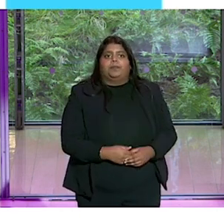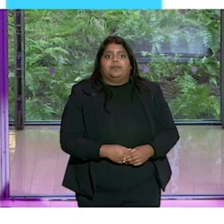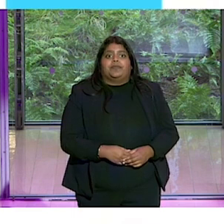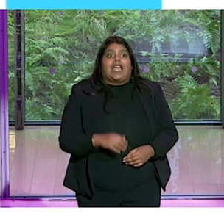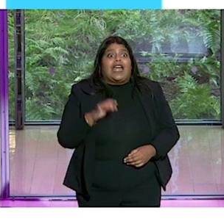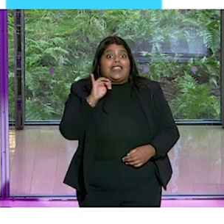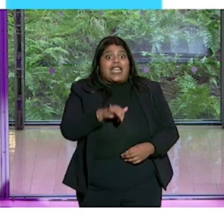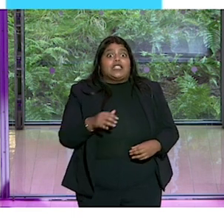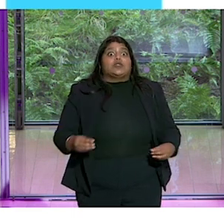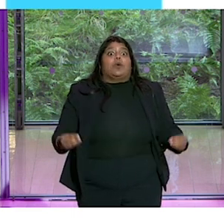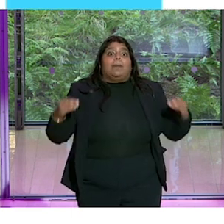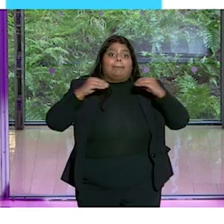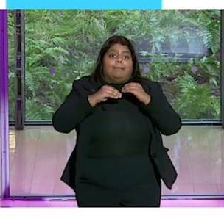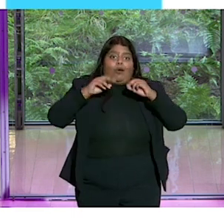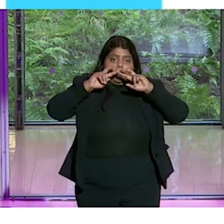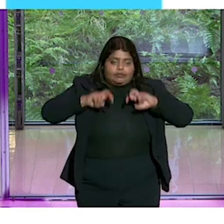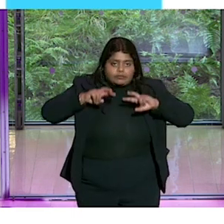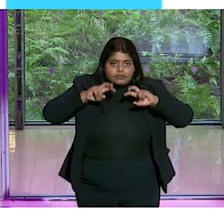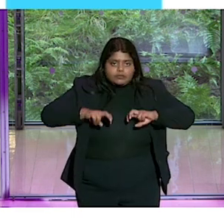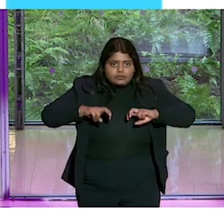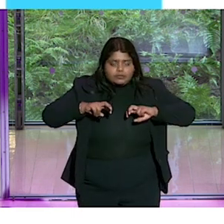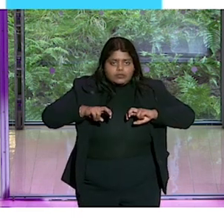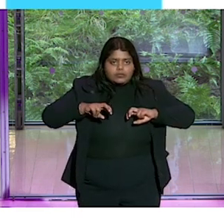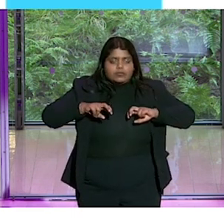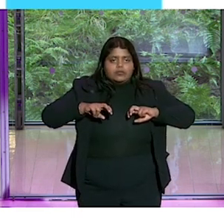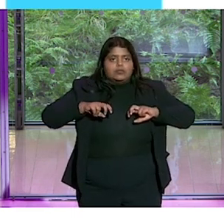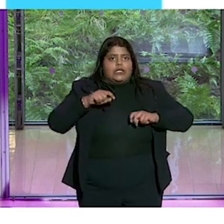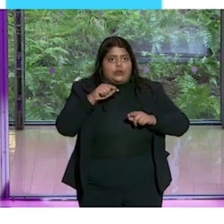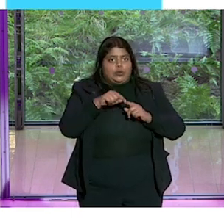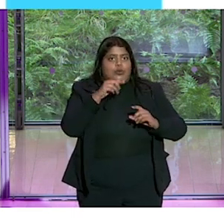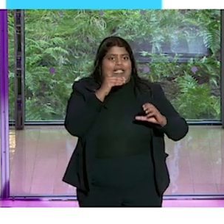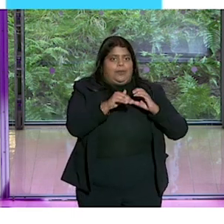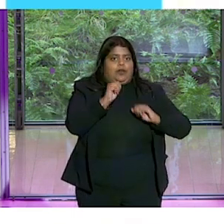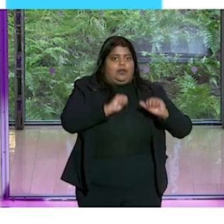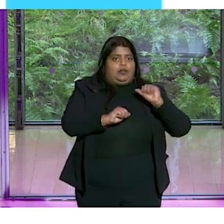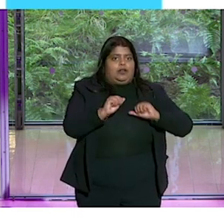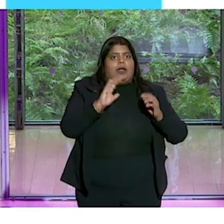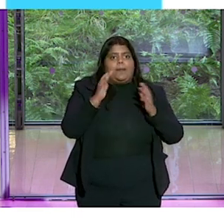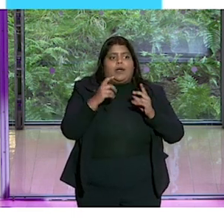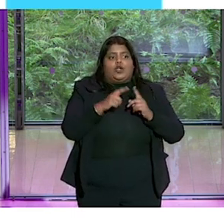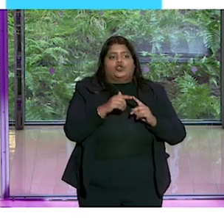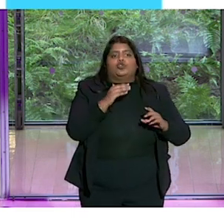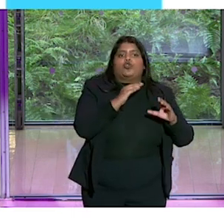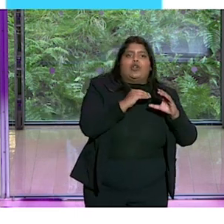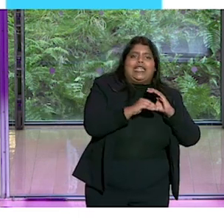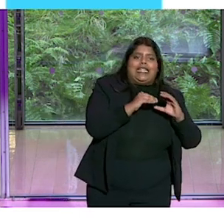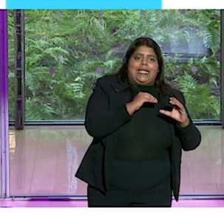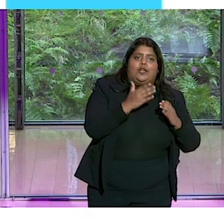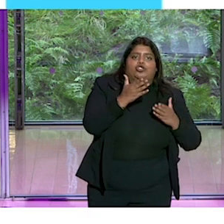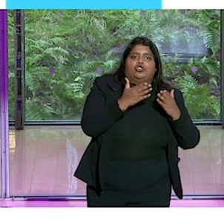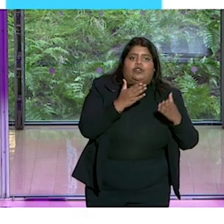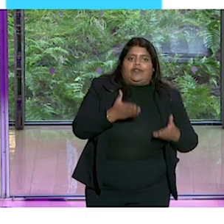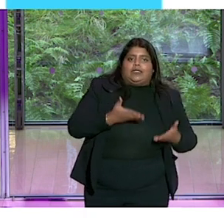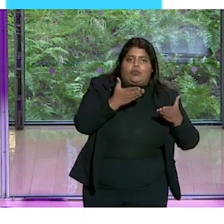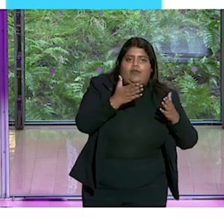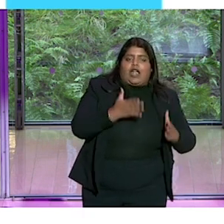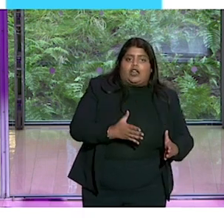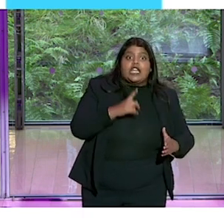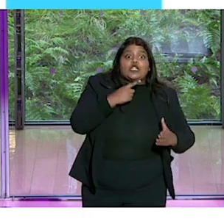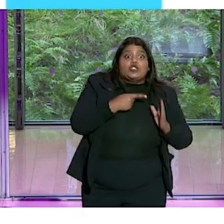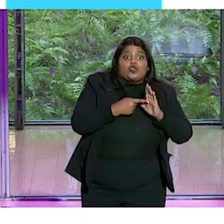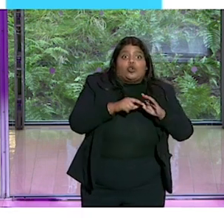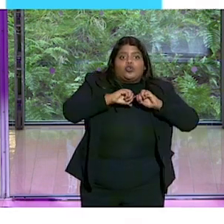And that's way more insight into this email performance than you would get from your email service provider. It shows you how people are